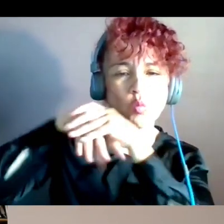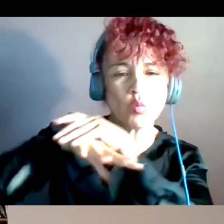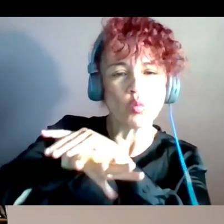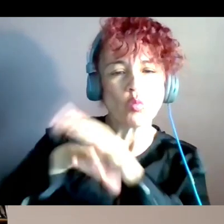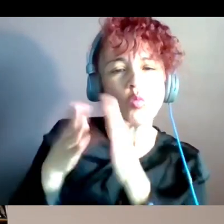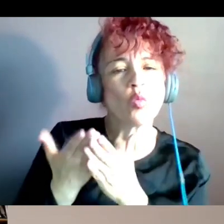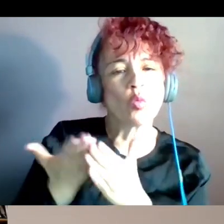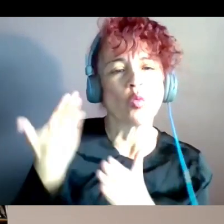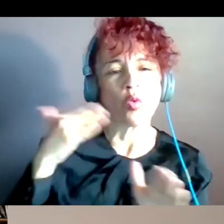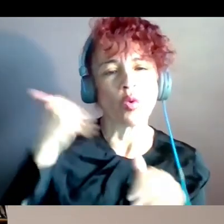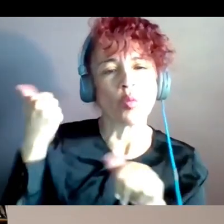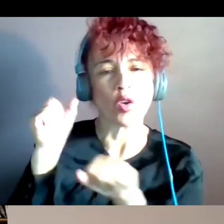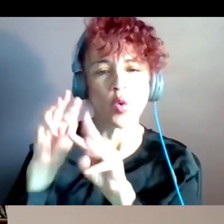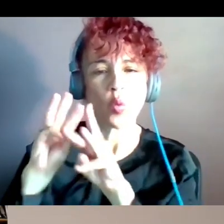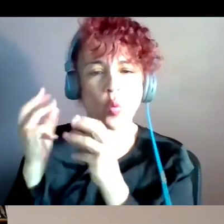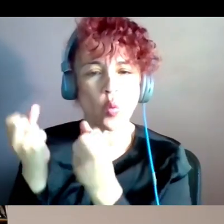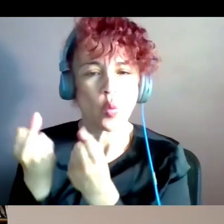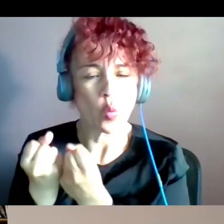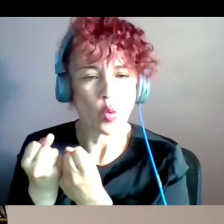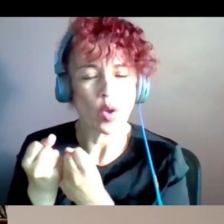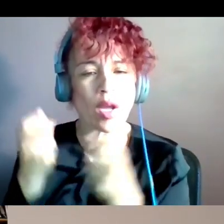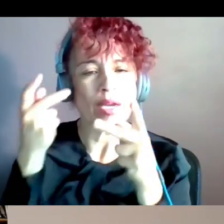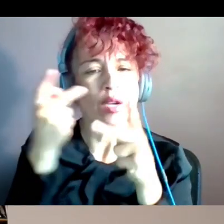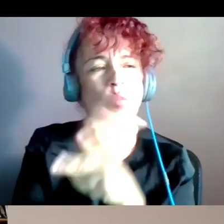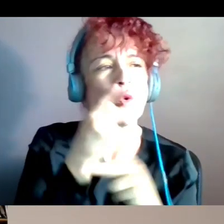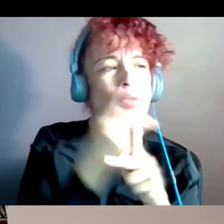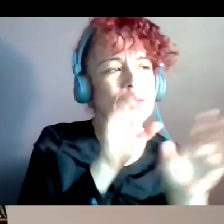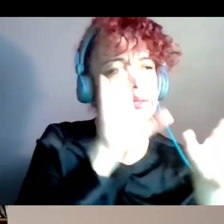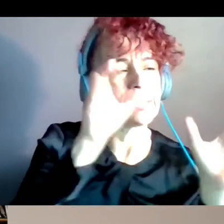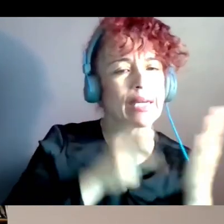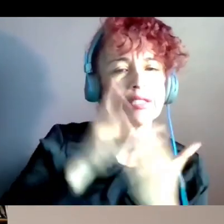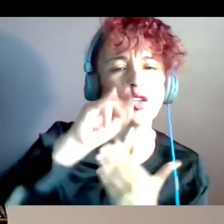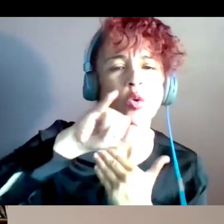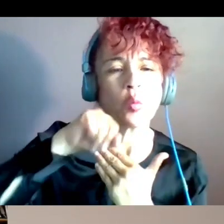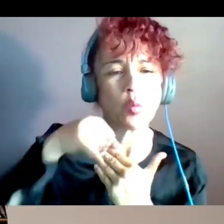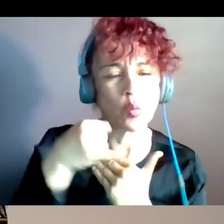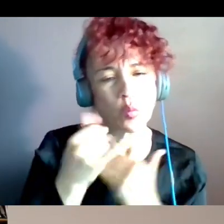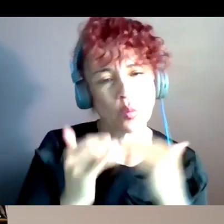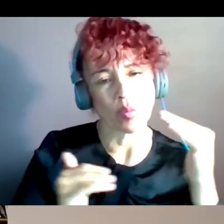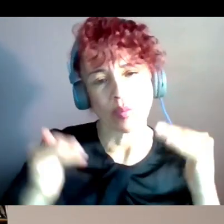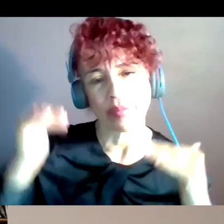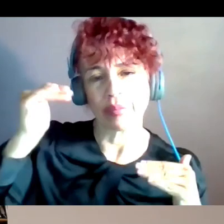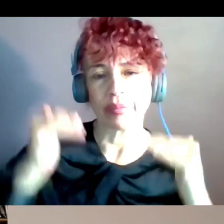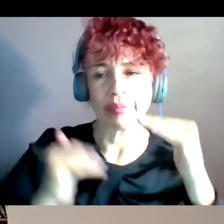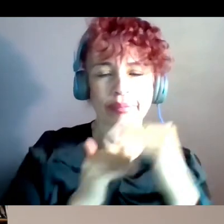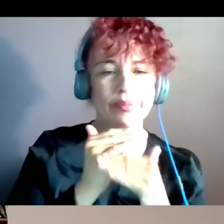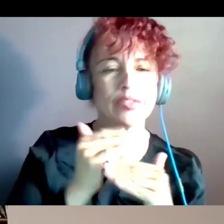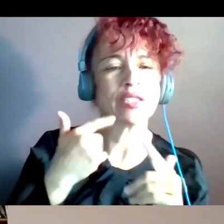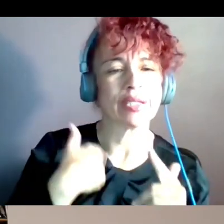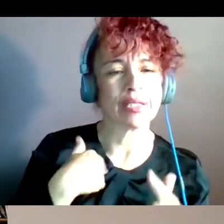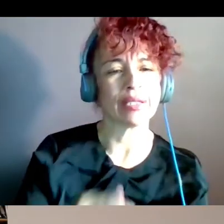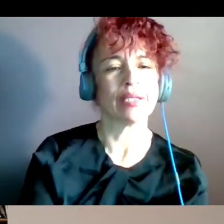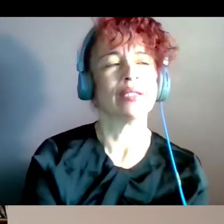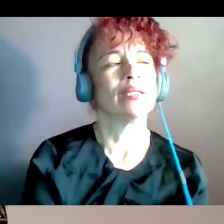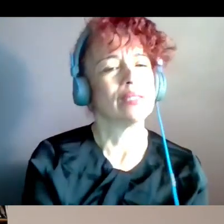before I'd go into my workshop and be working on these multi-session projects and kind of get bogged down in them sometimes, where I can just go